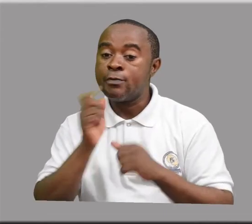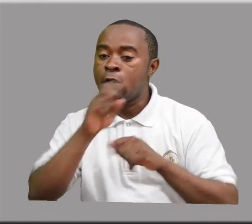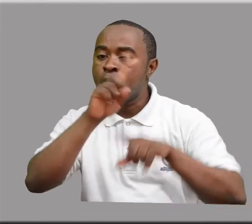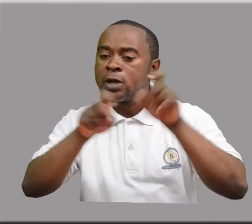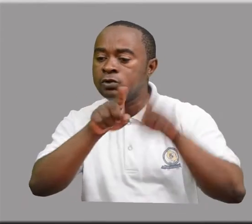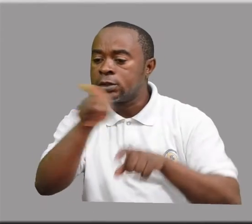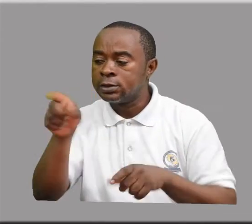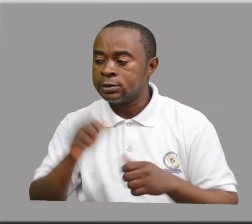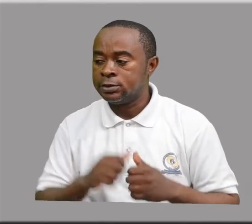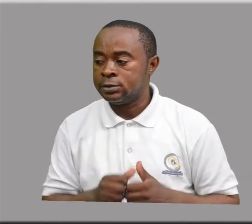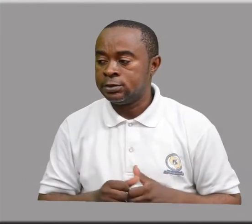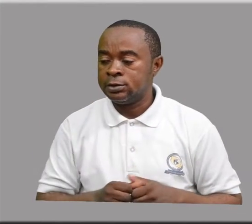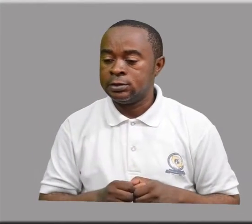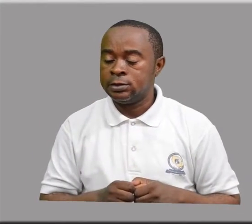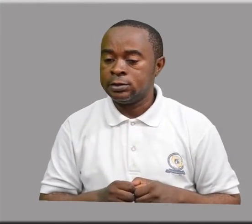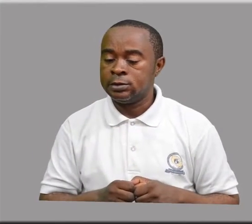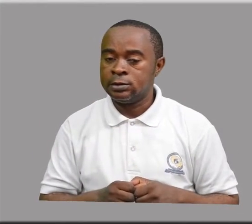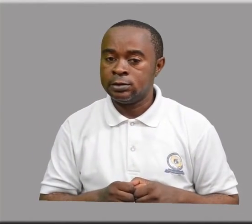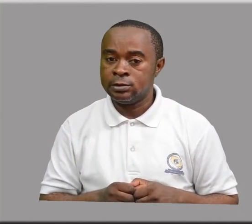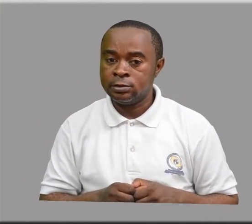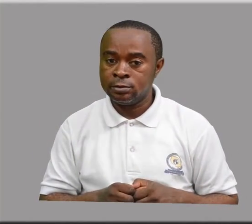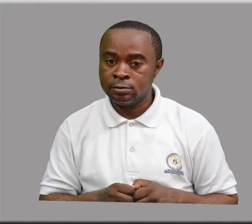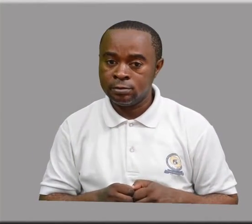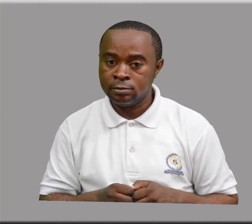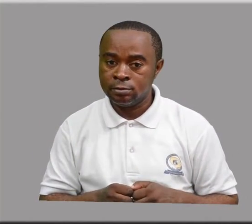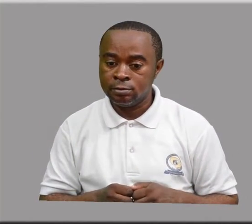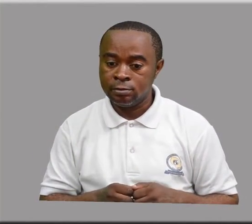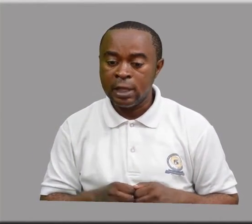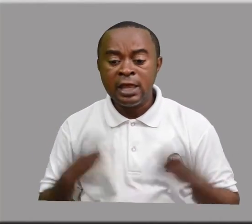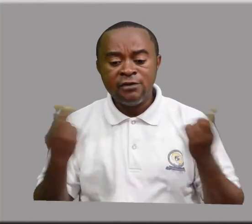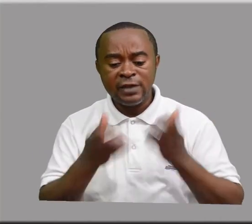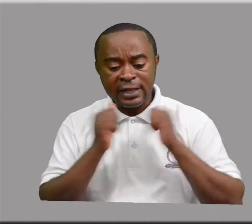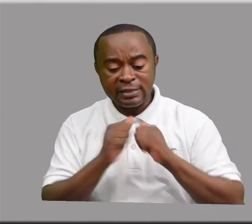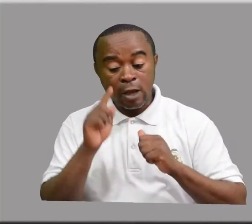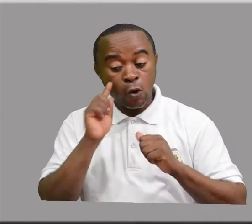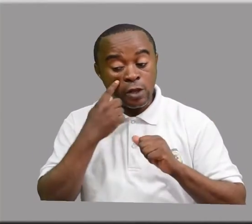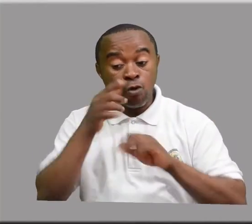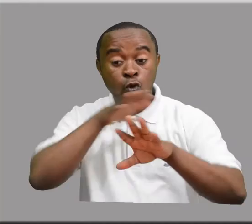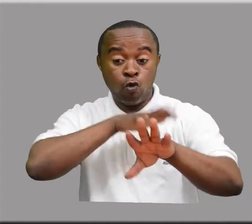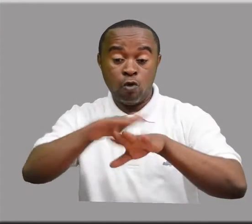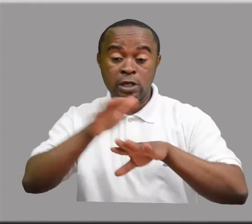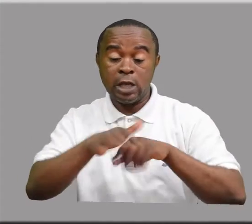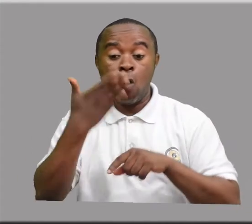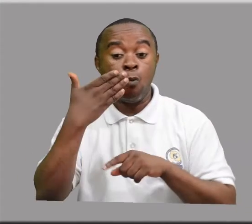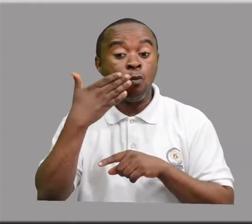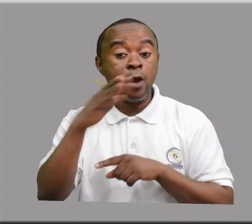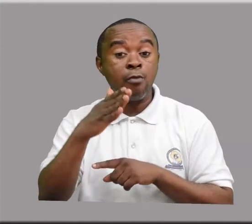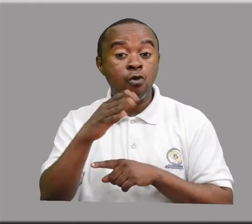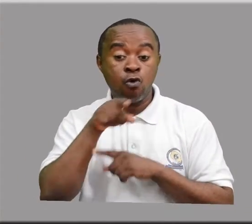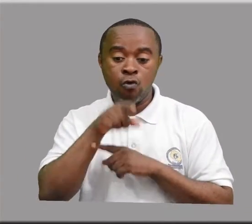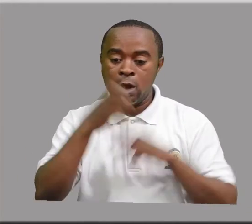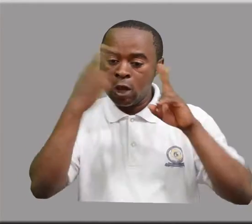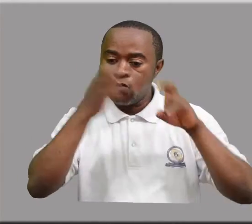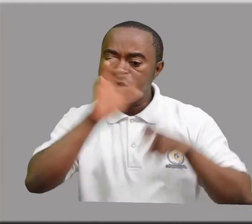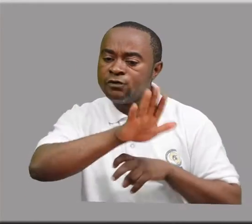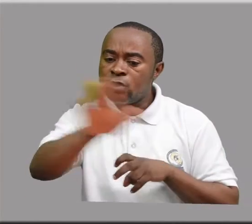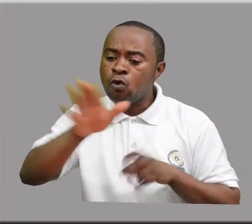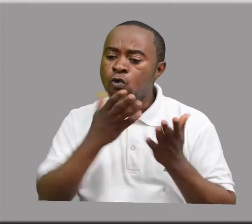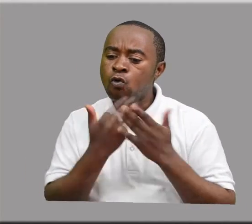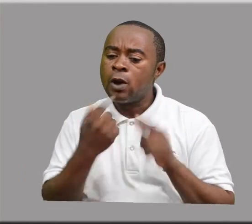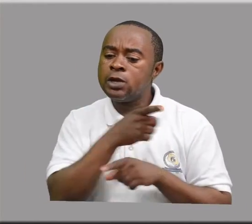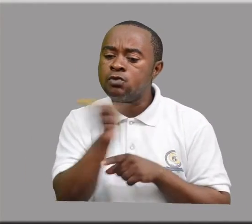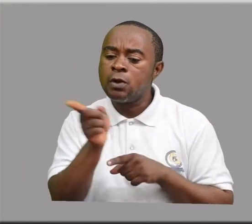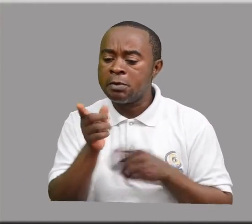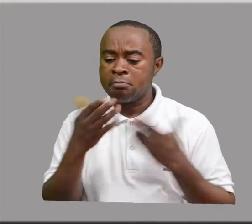Then tell us what will be the significance of your research, and also what you think will